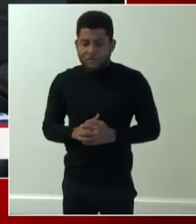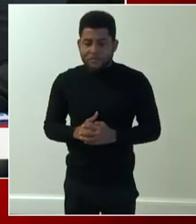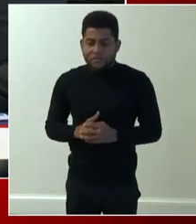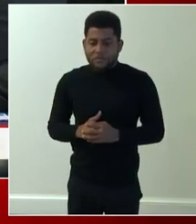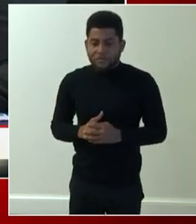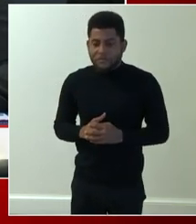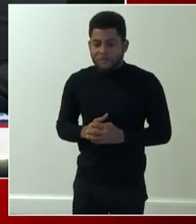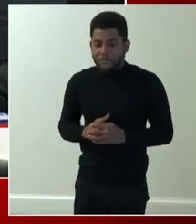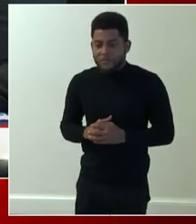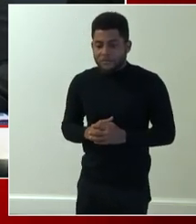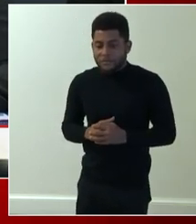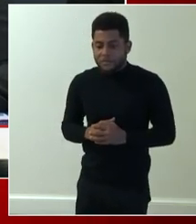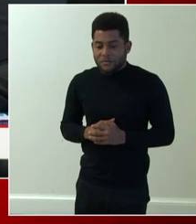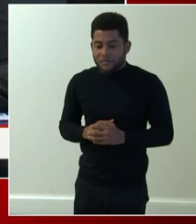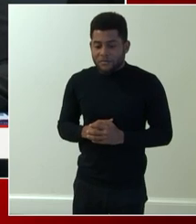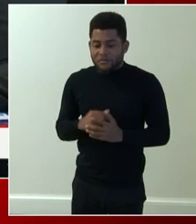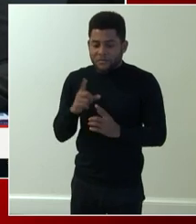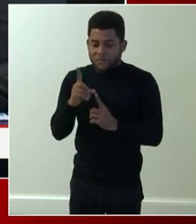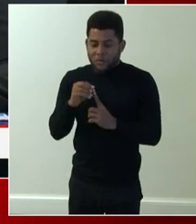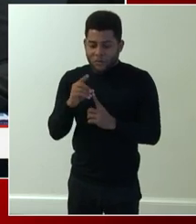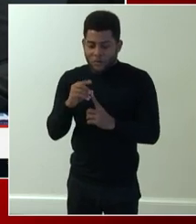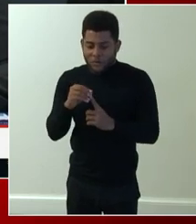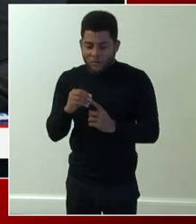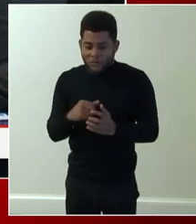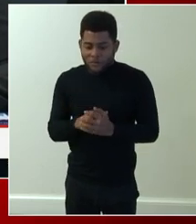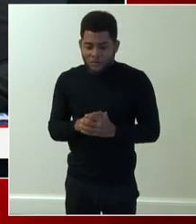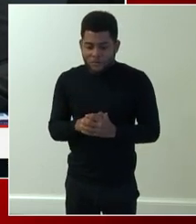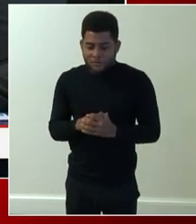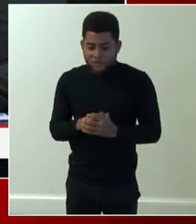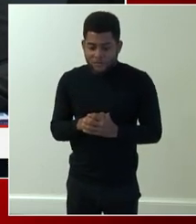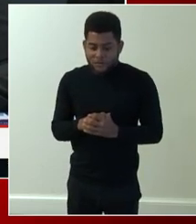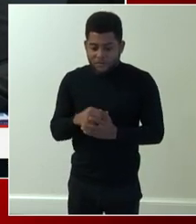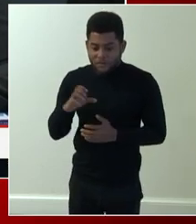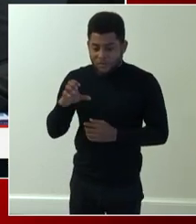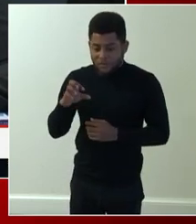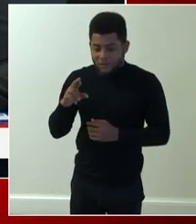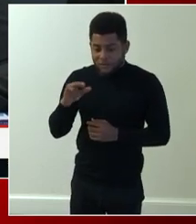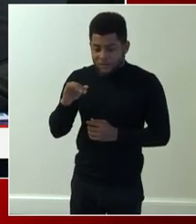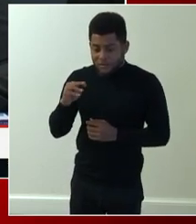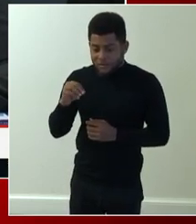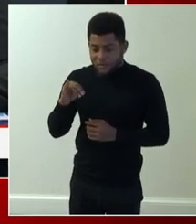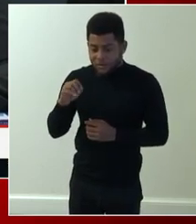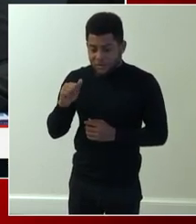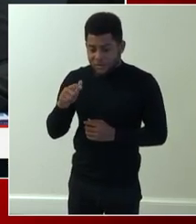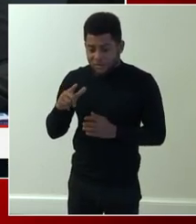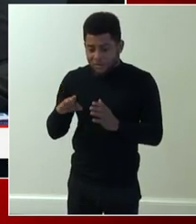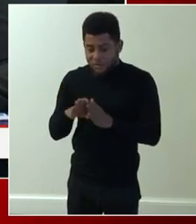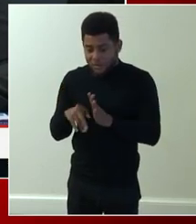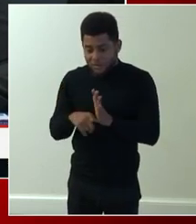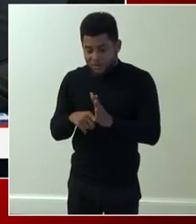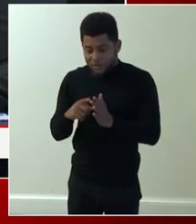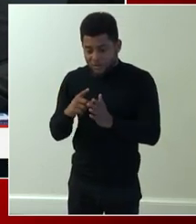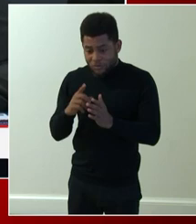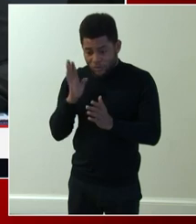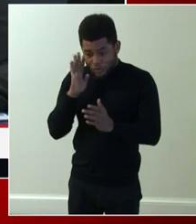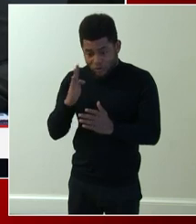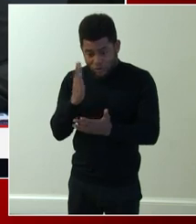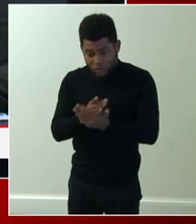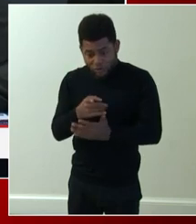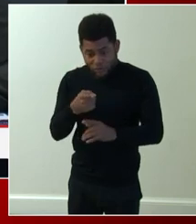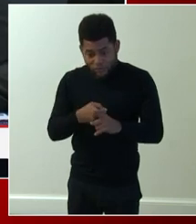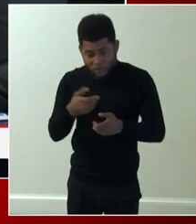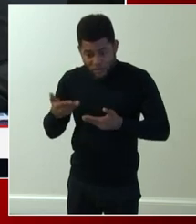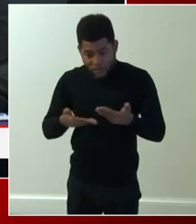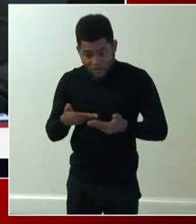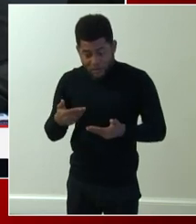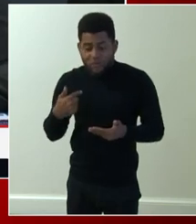And under normal circumstances, a criminal background check, that would have stopped her from being hired? Yeah, we do a thorough